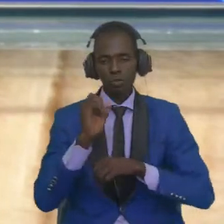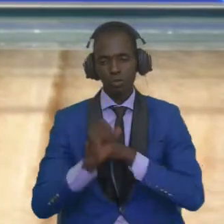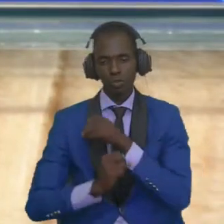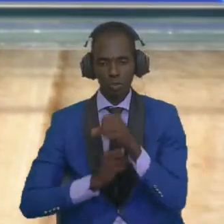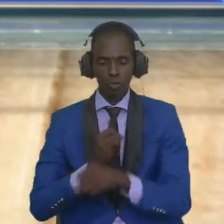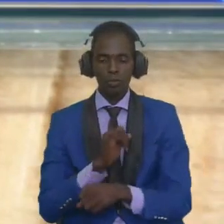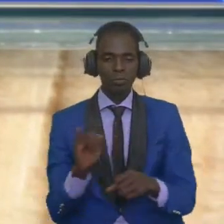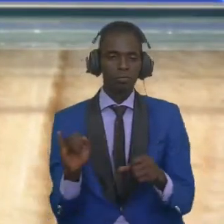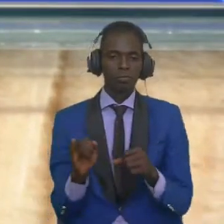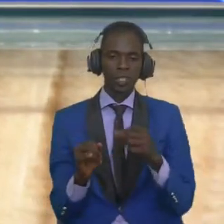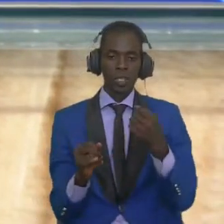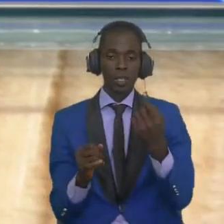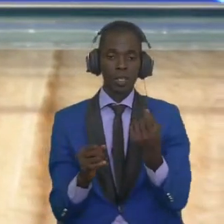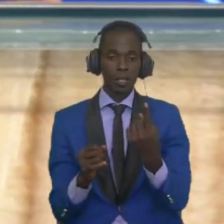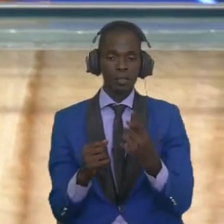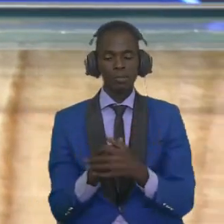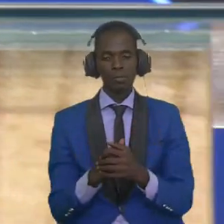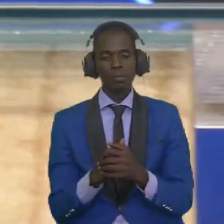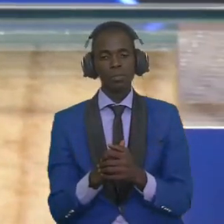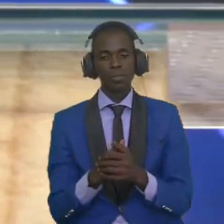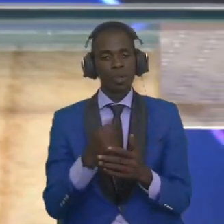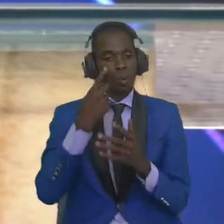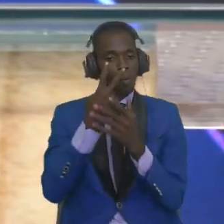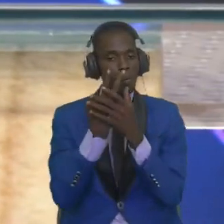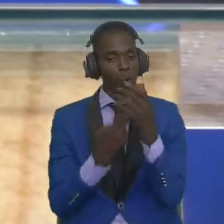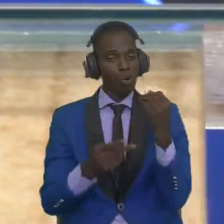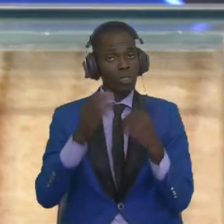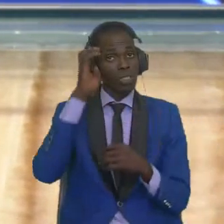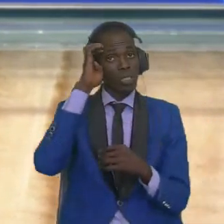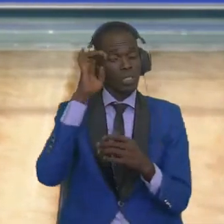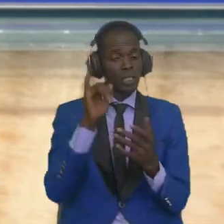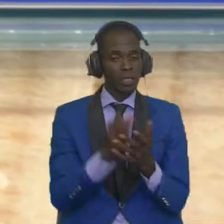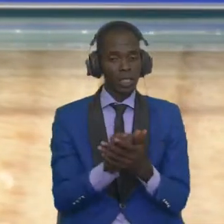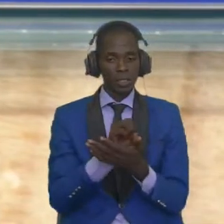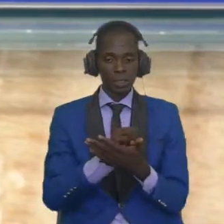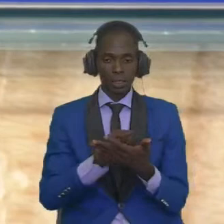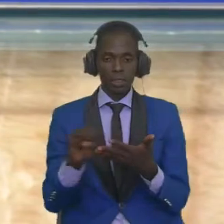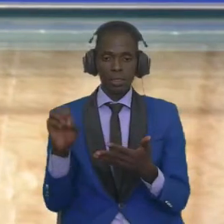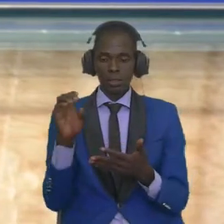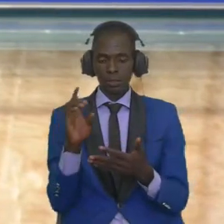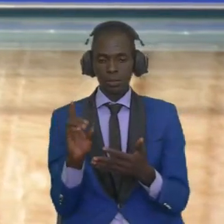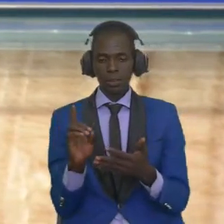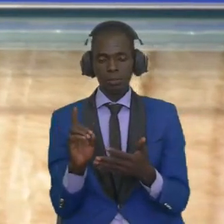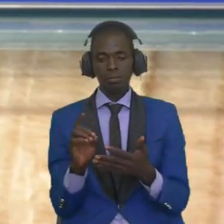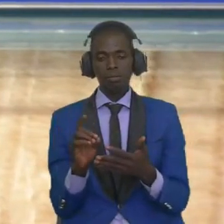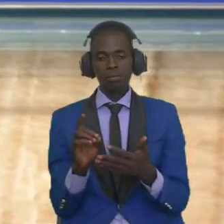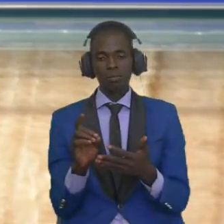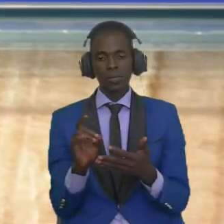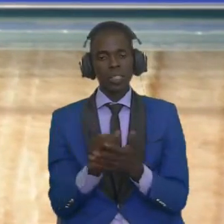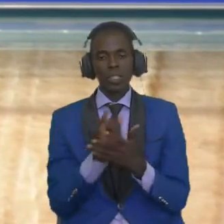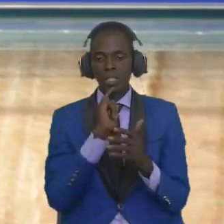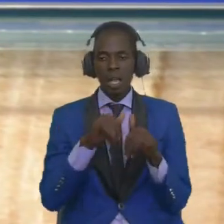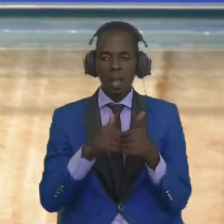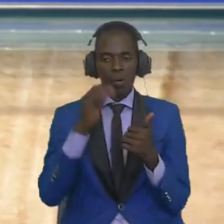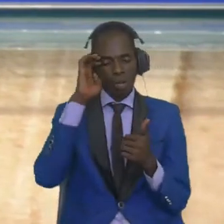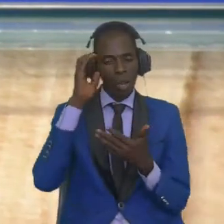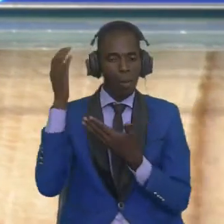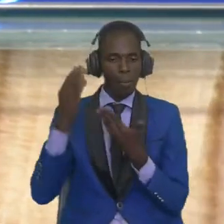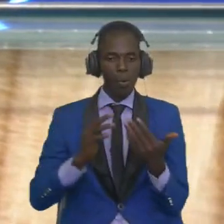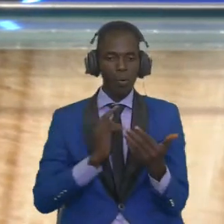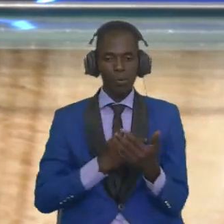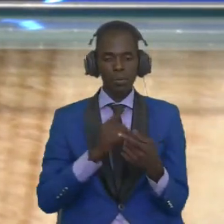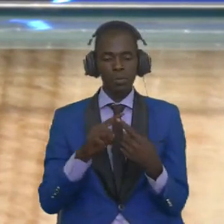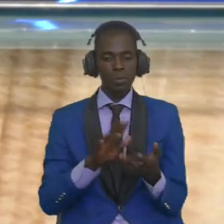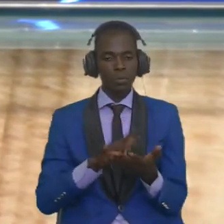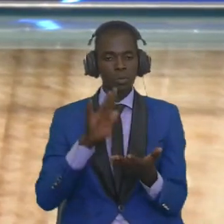Then in verse 11, for both he that sanctifieth, that's how he brings us to glory, that's how he makes